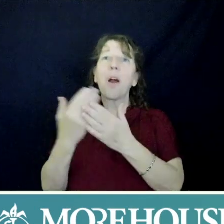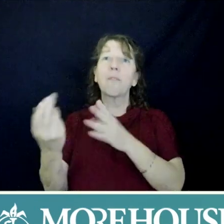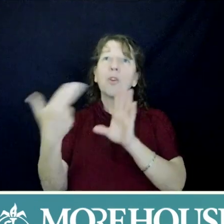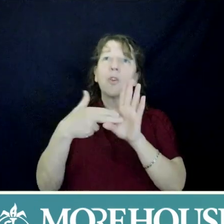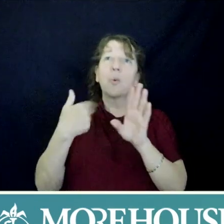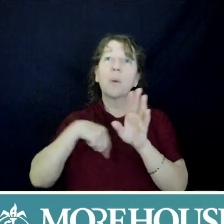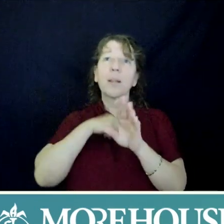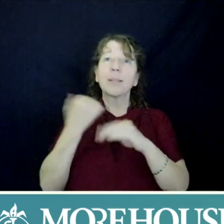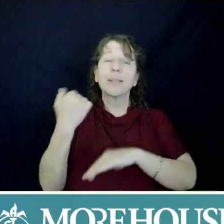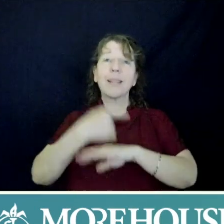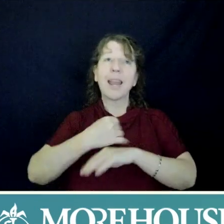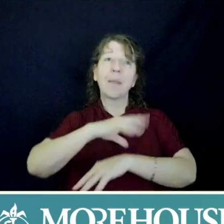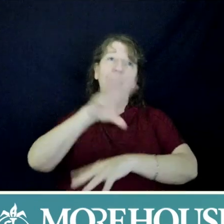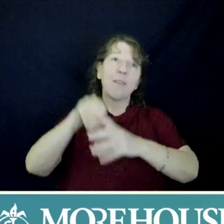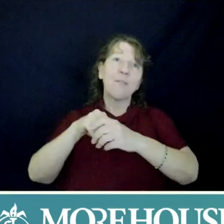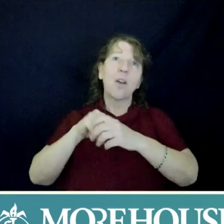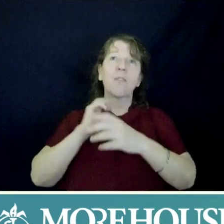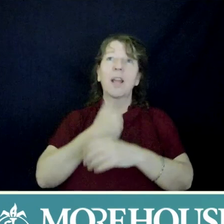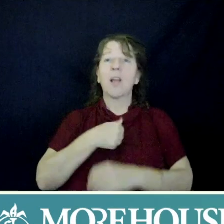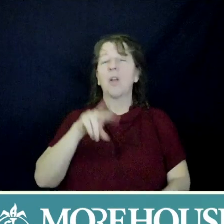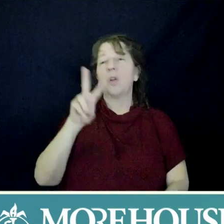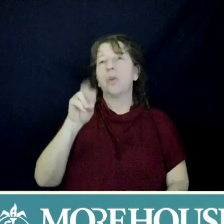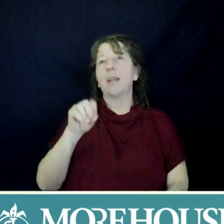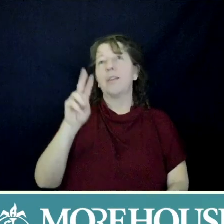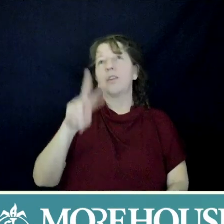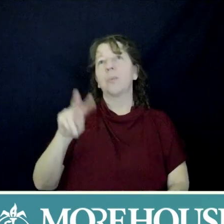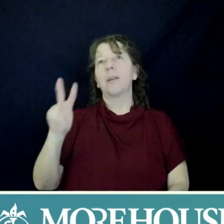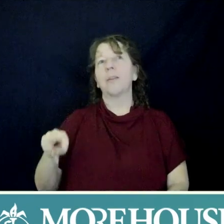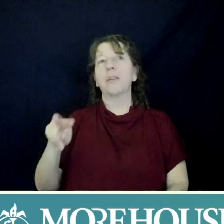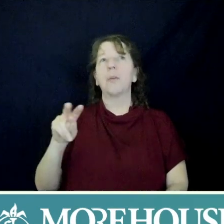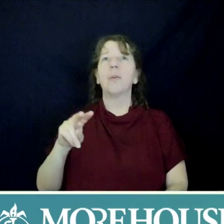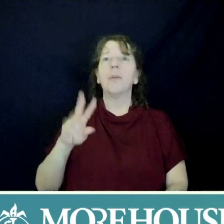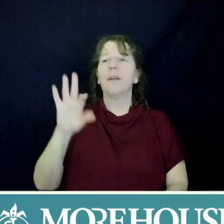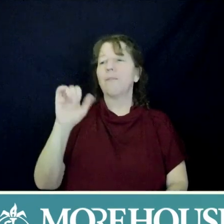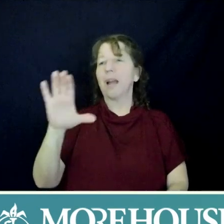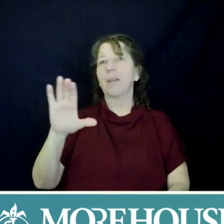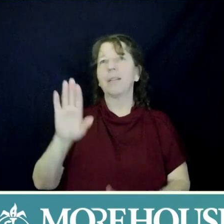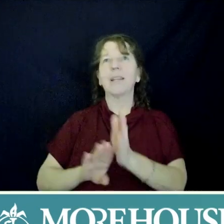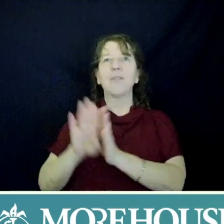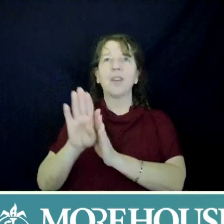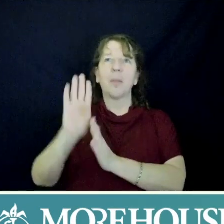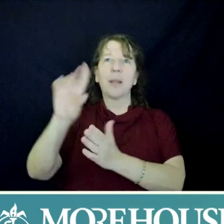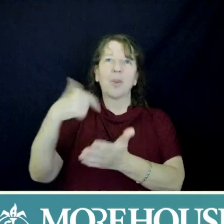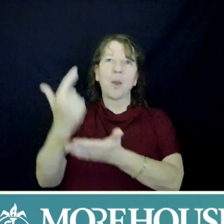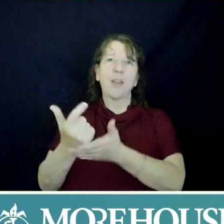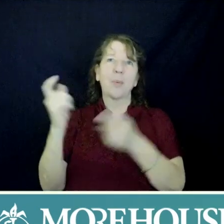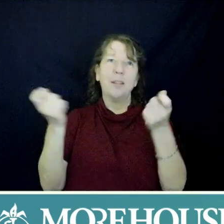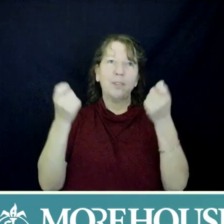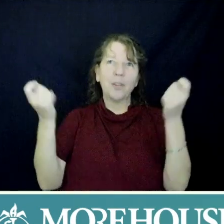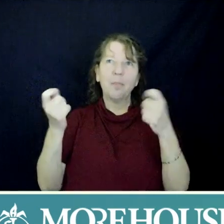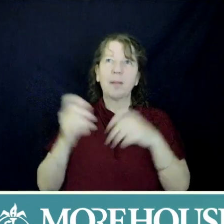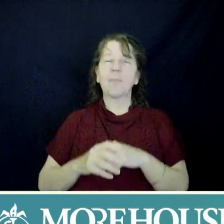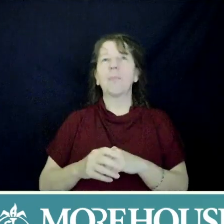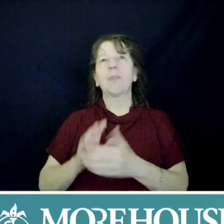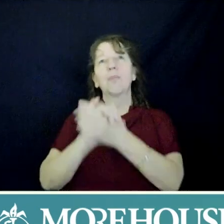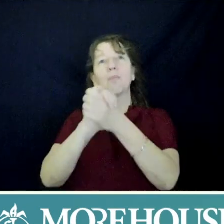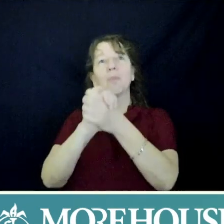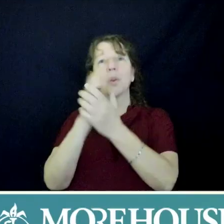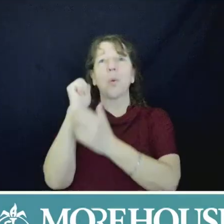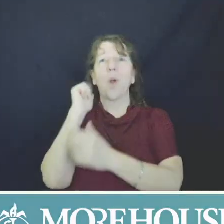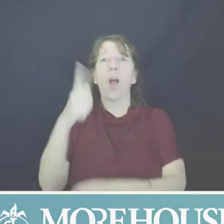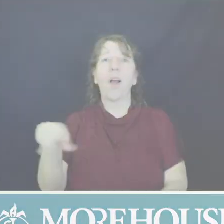of the 2022 NCPC Faculty Development Graduation Ceremony. Wishing you all a great day.